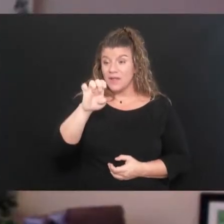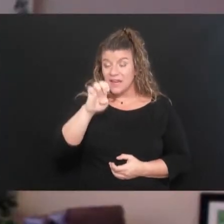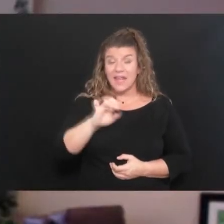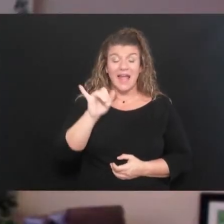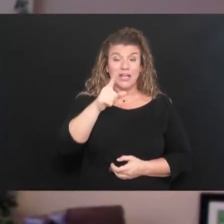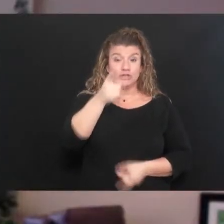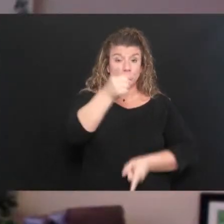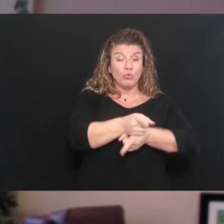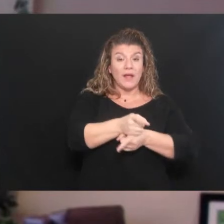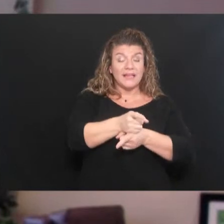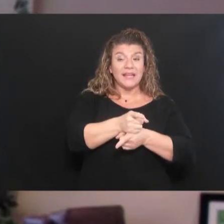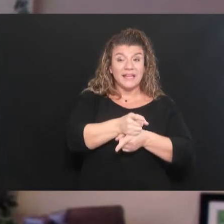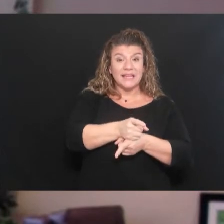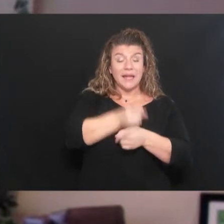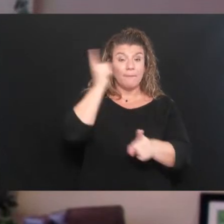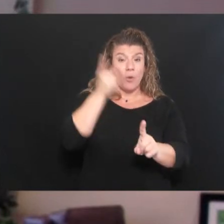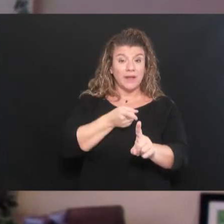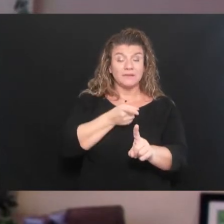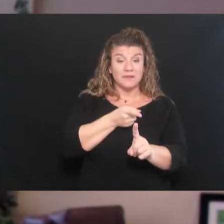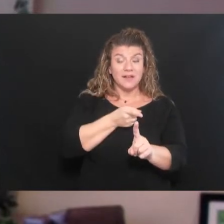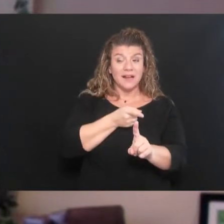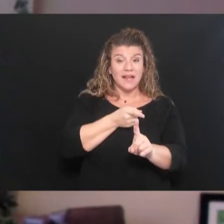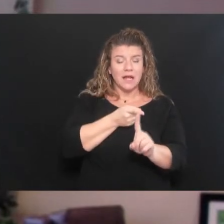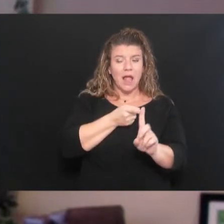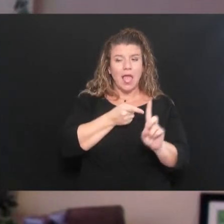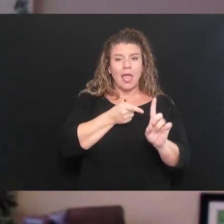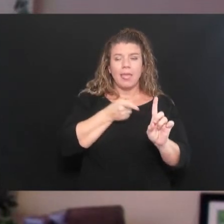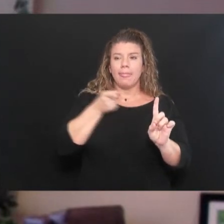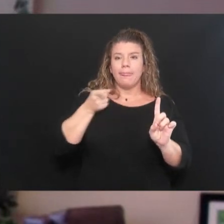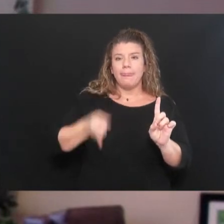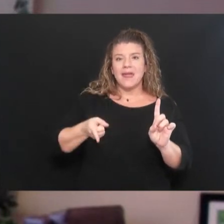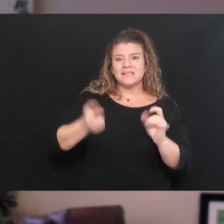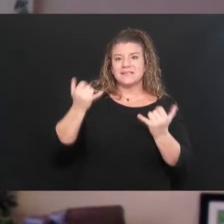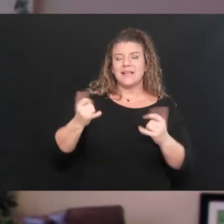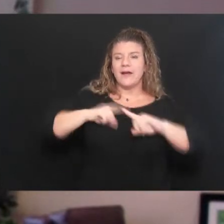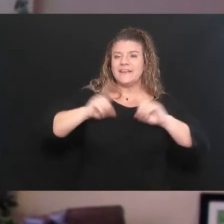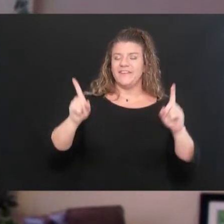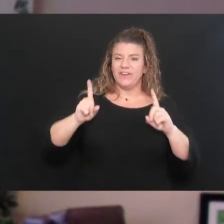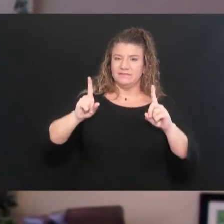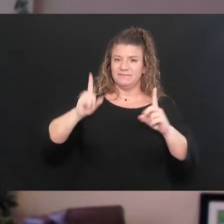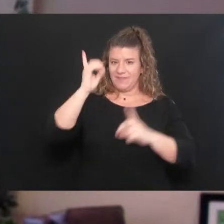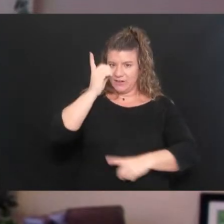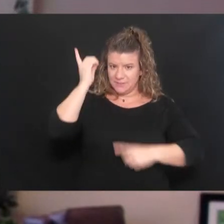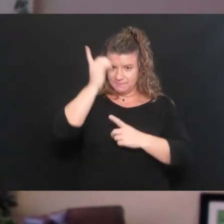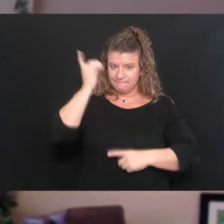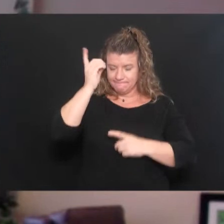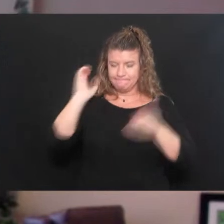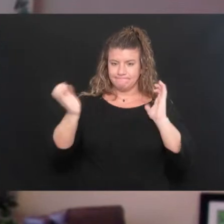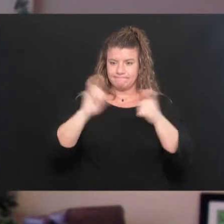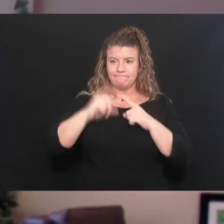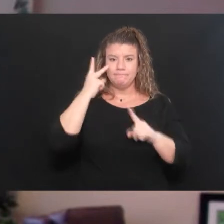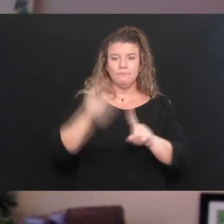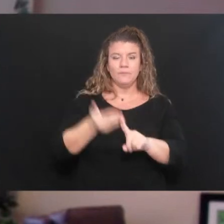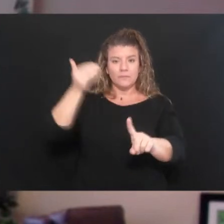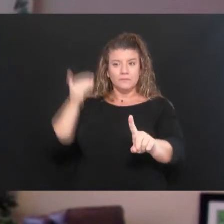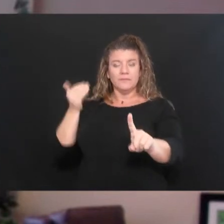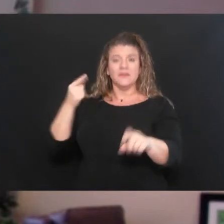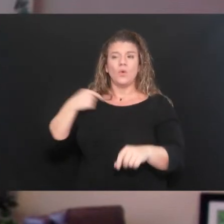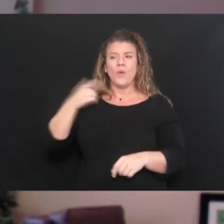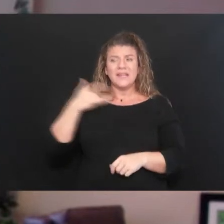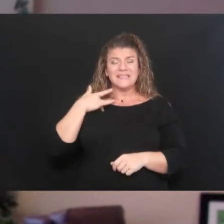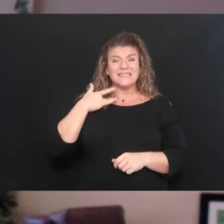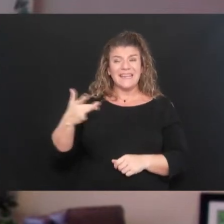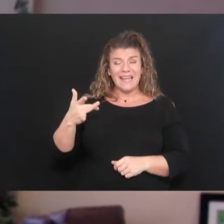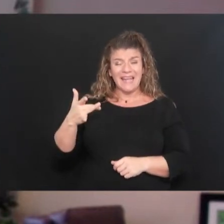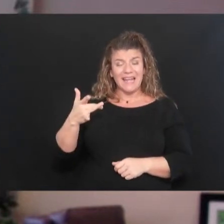correctly point out, this is a different virus than we've seen before. And although we tend to refer to it